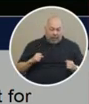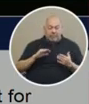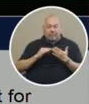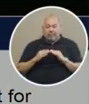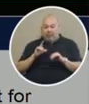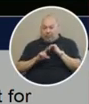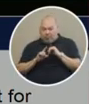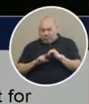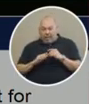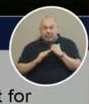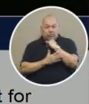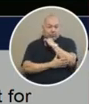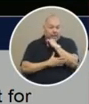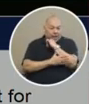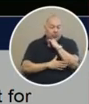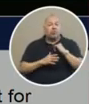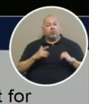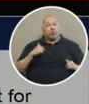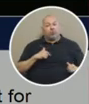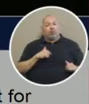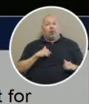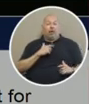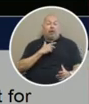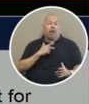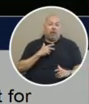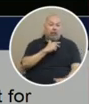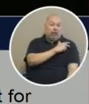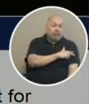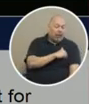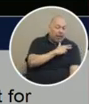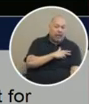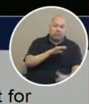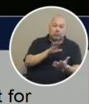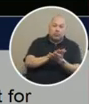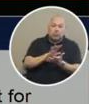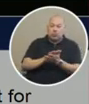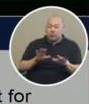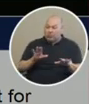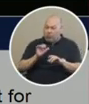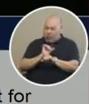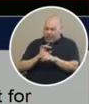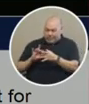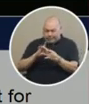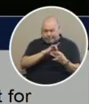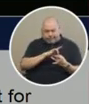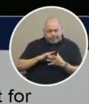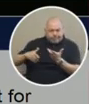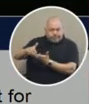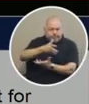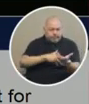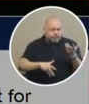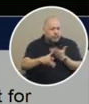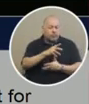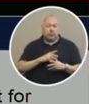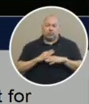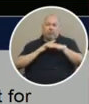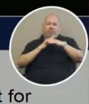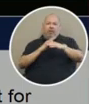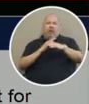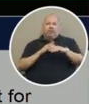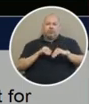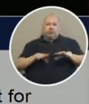City of El Paso, the County of El Paso, local hospitals, school districts, and nonprofits are all working together to fight COVID in our community.